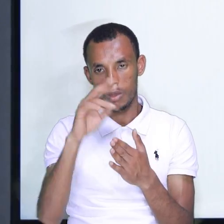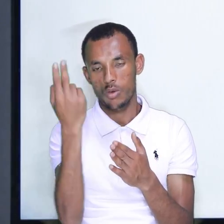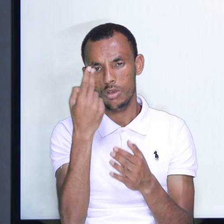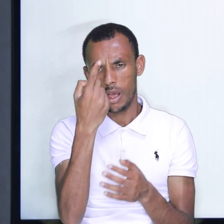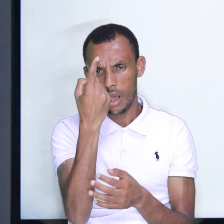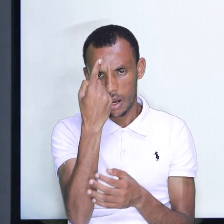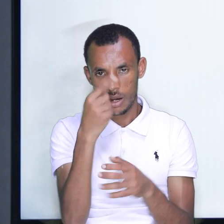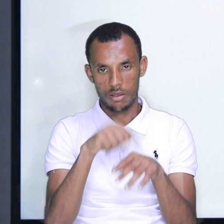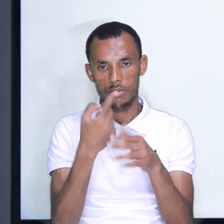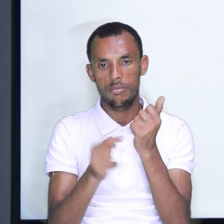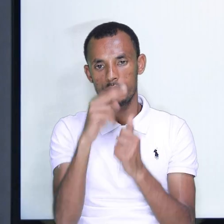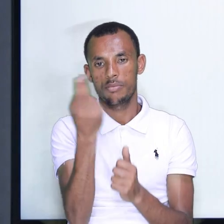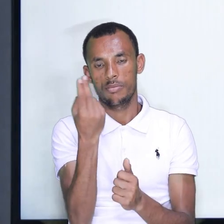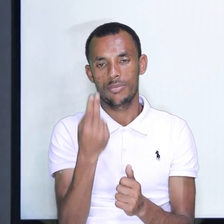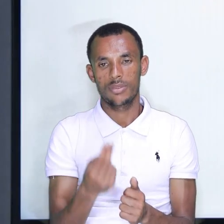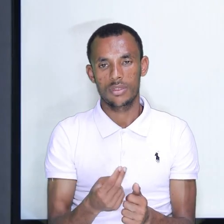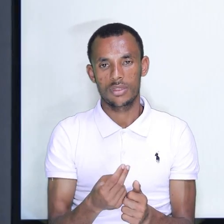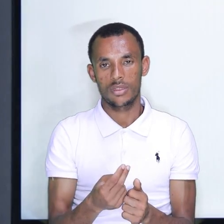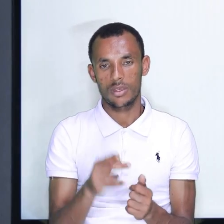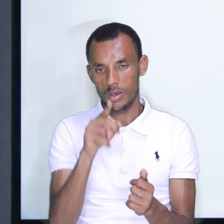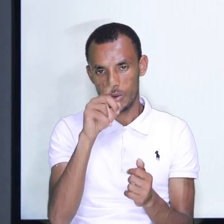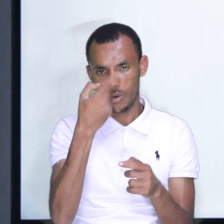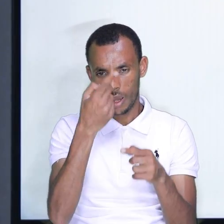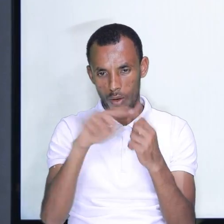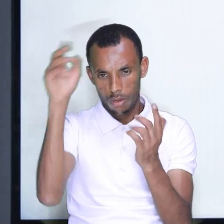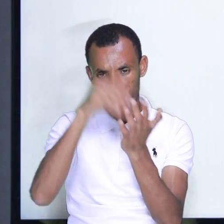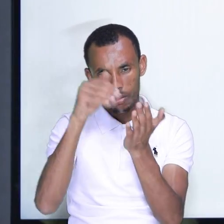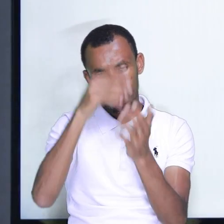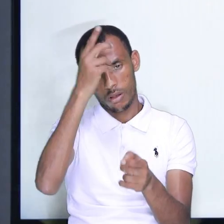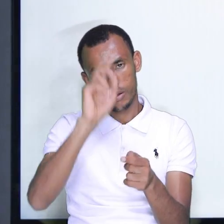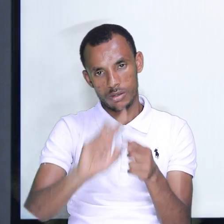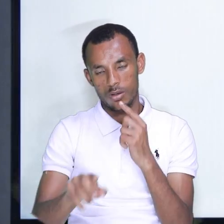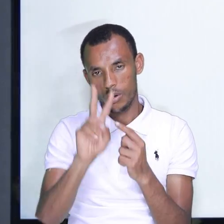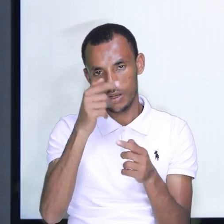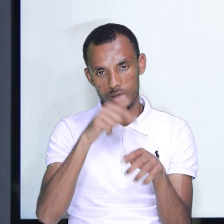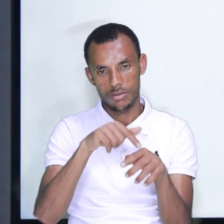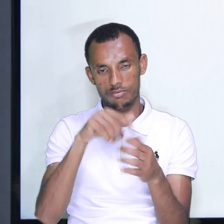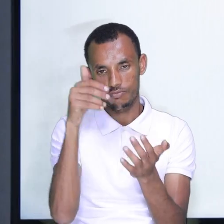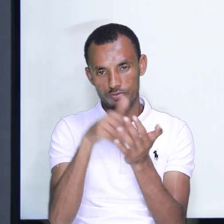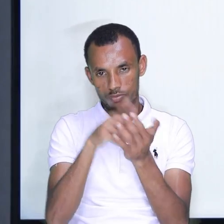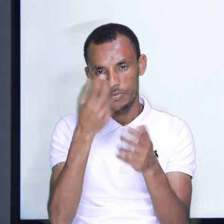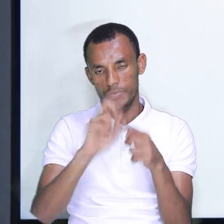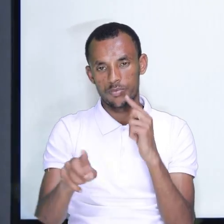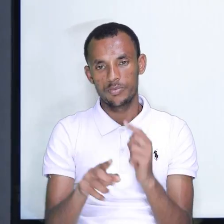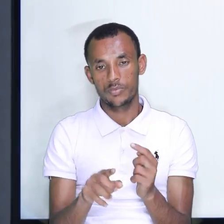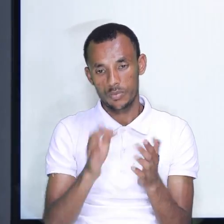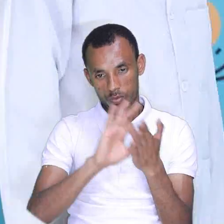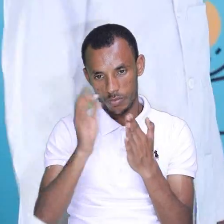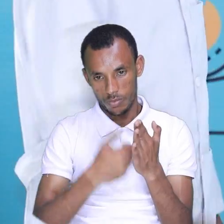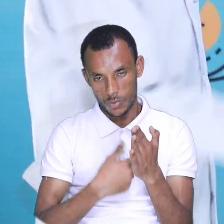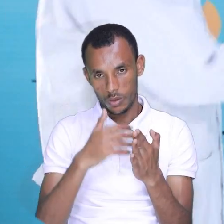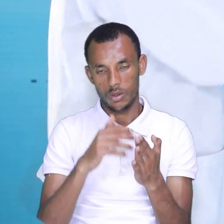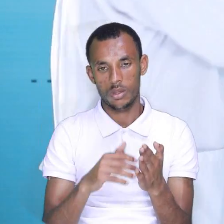only once? Only once means you cannot repeat the same digit twice in a given numeral.